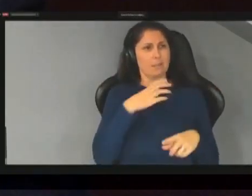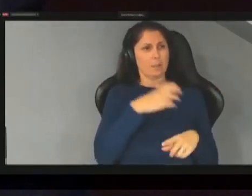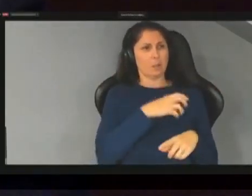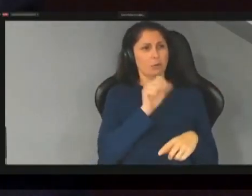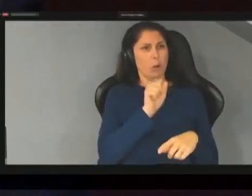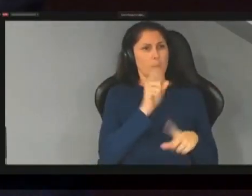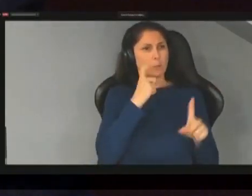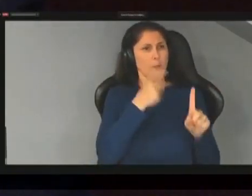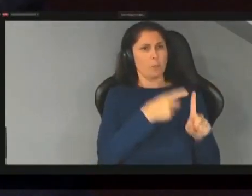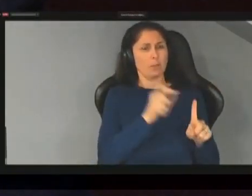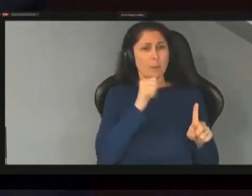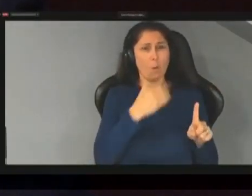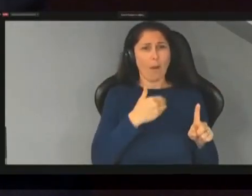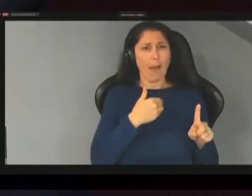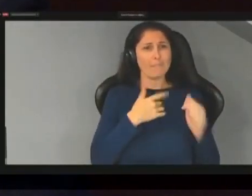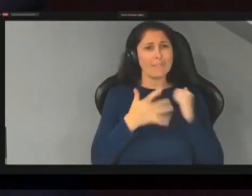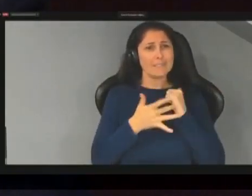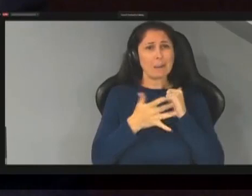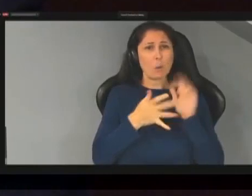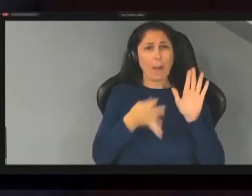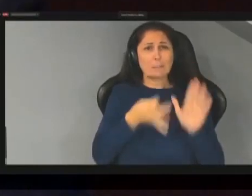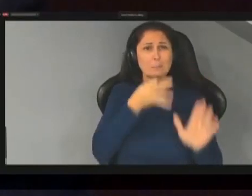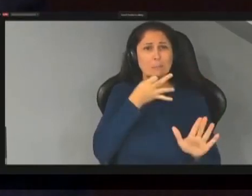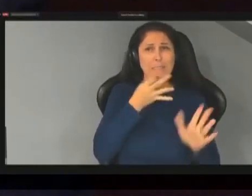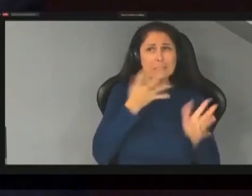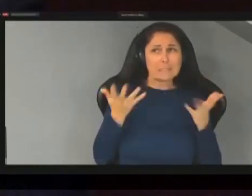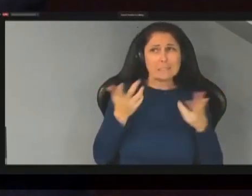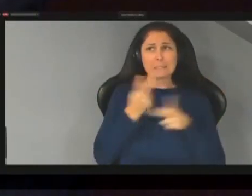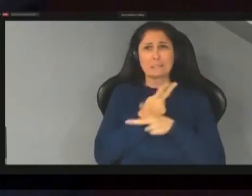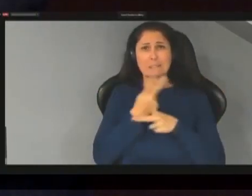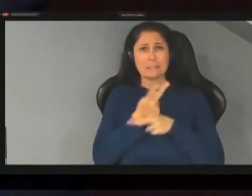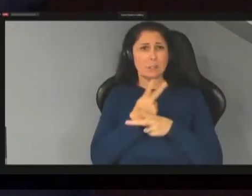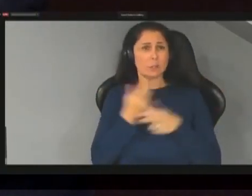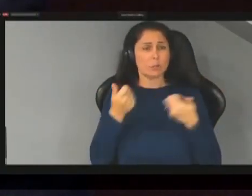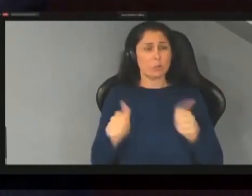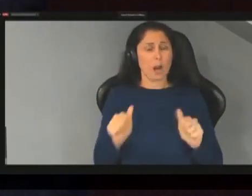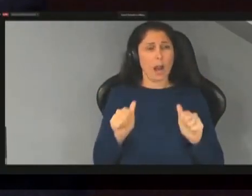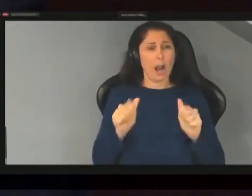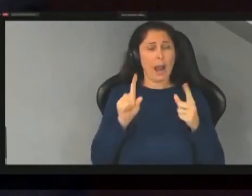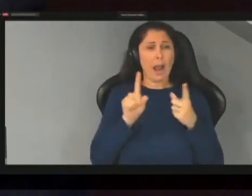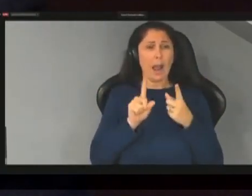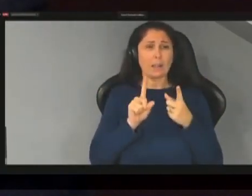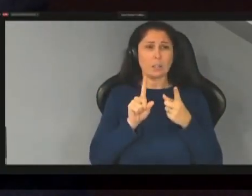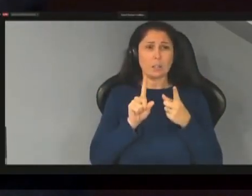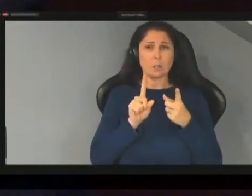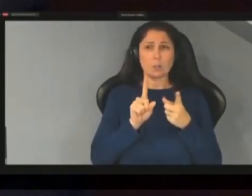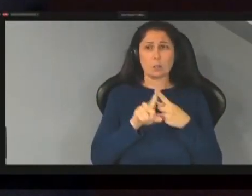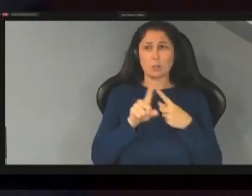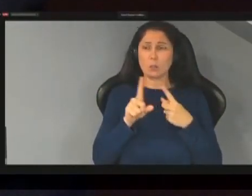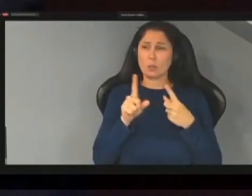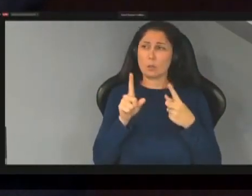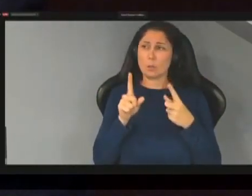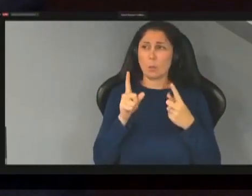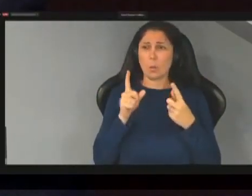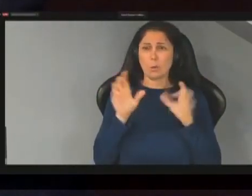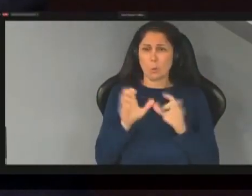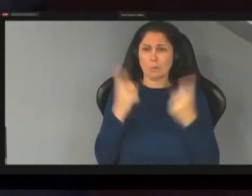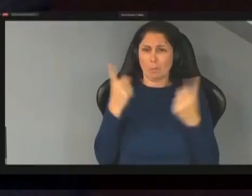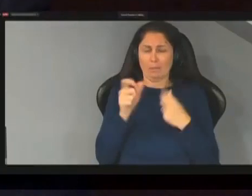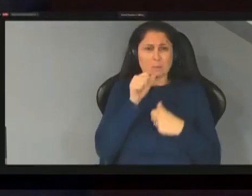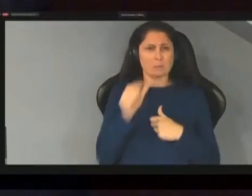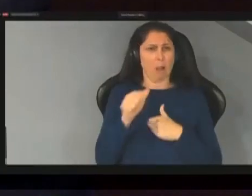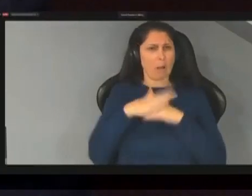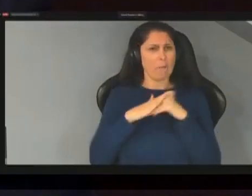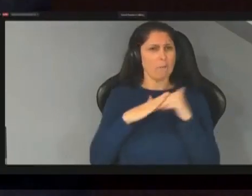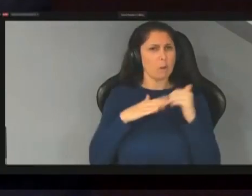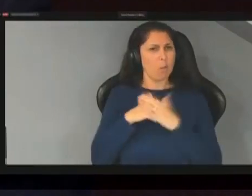technical expertise. They're trying to play in a lane that is uncomfortable, and so